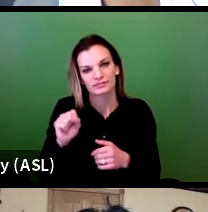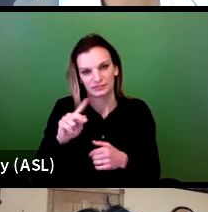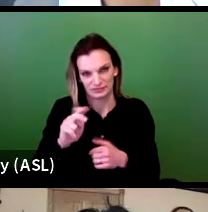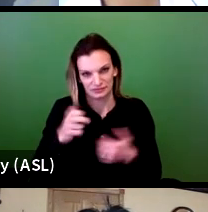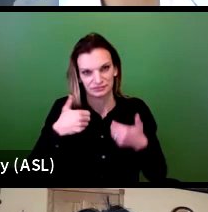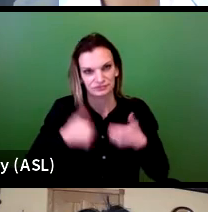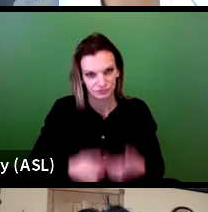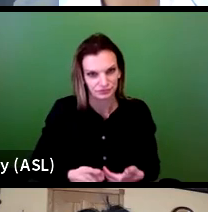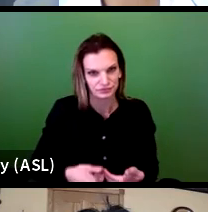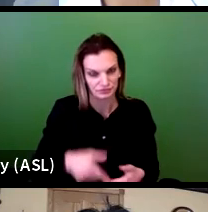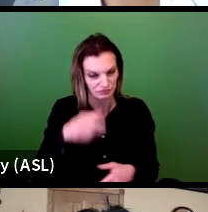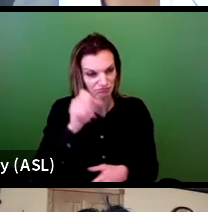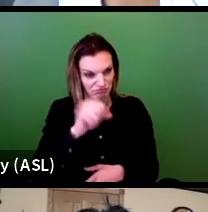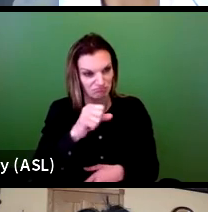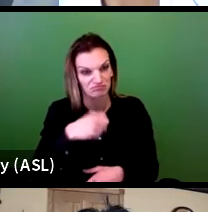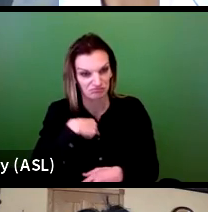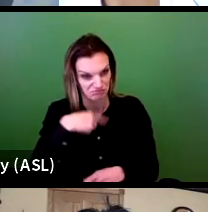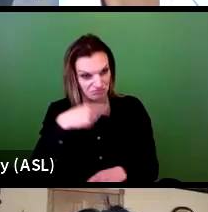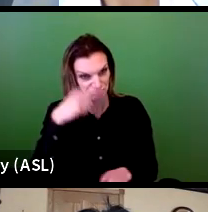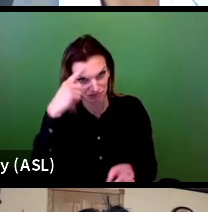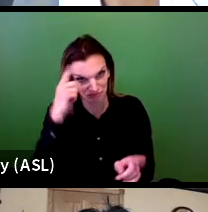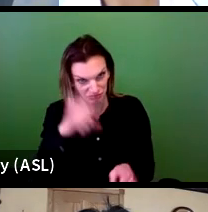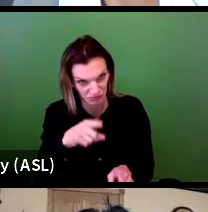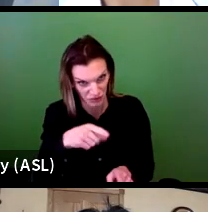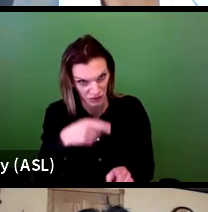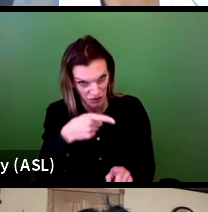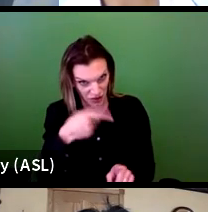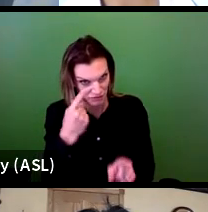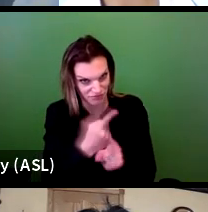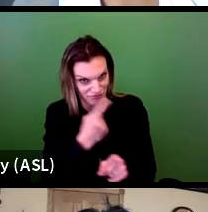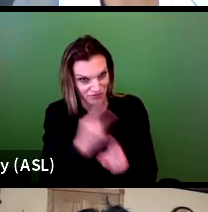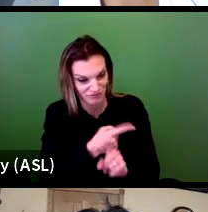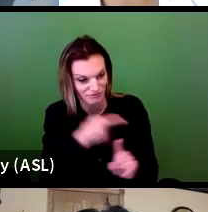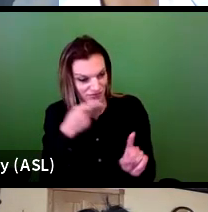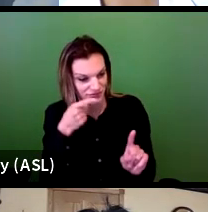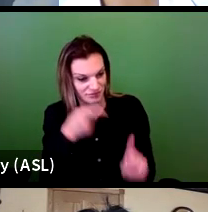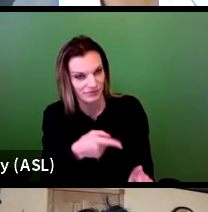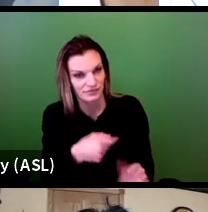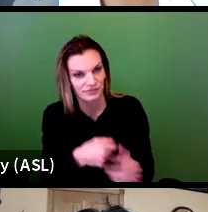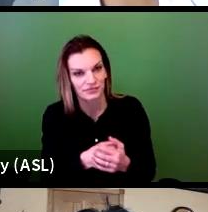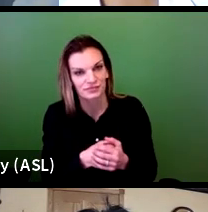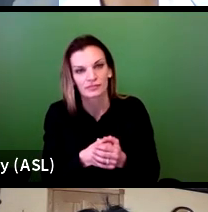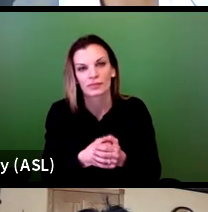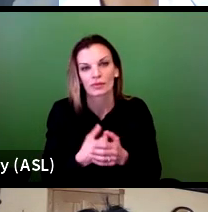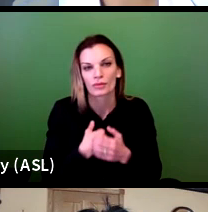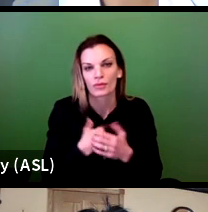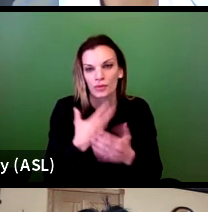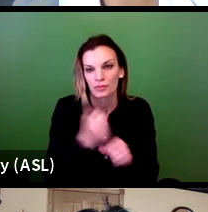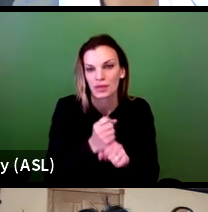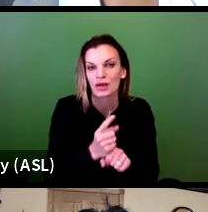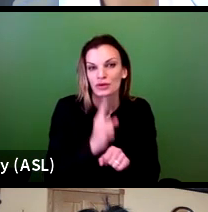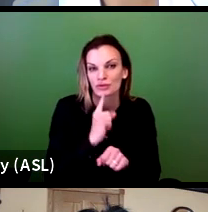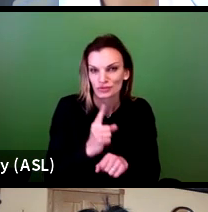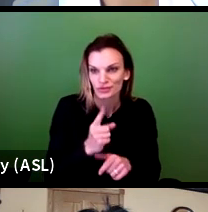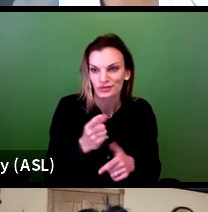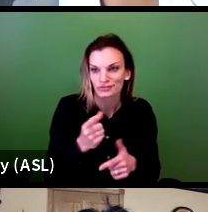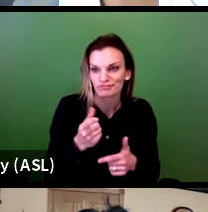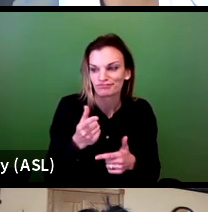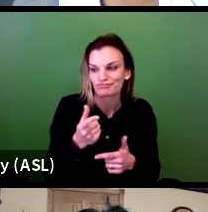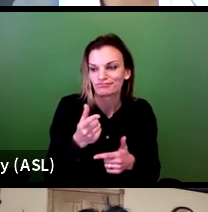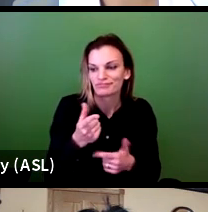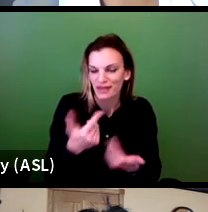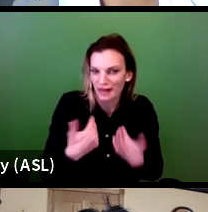a valid point. On the other hand, as stated, we want to certainly spread it around so everybody has an